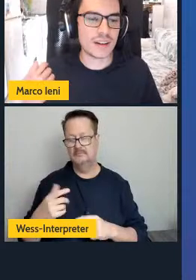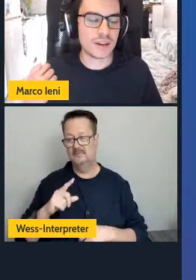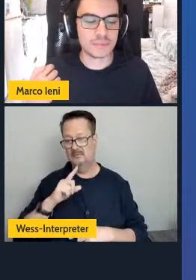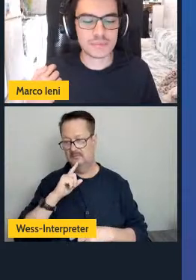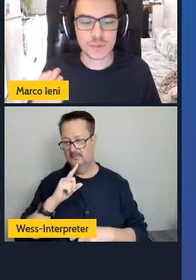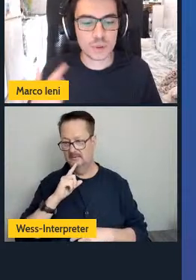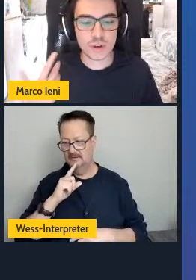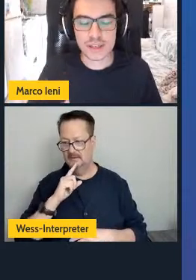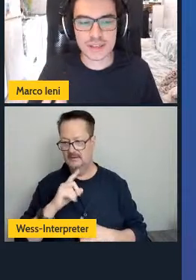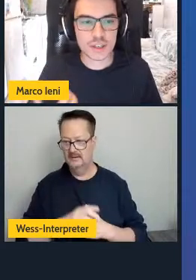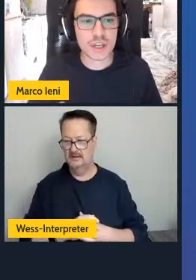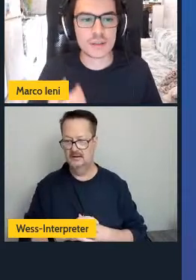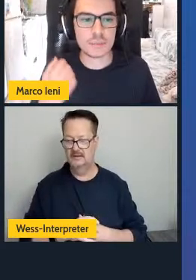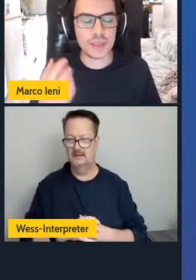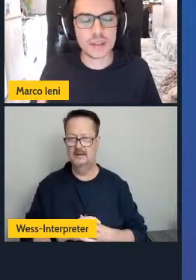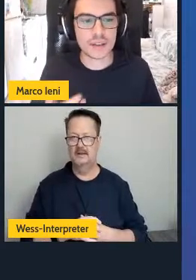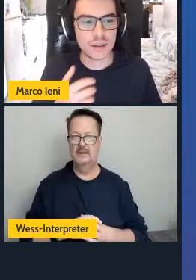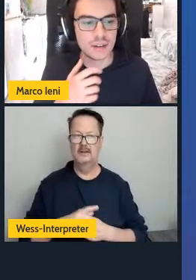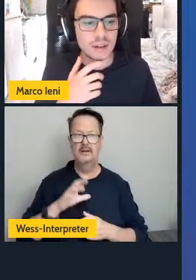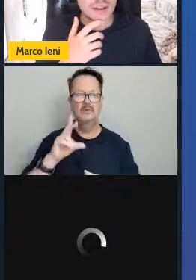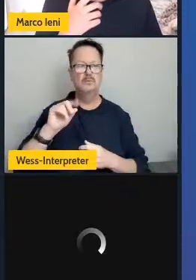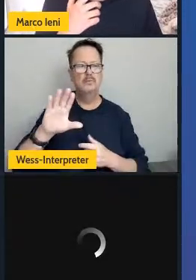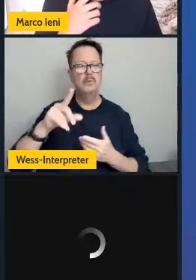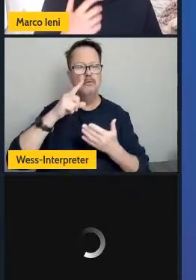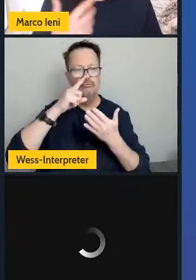really do your research and pick